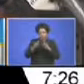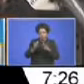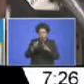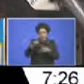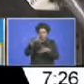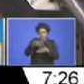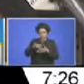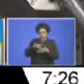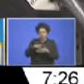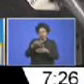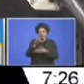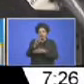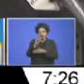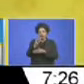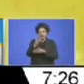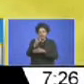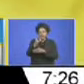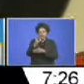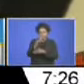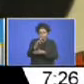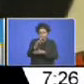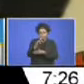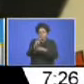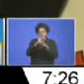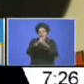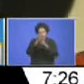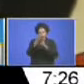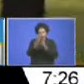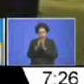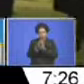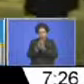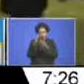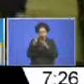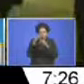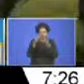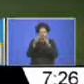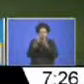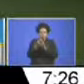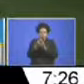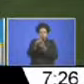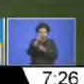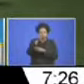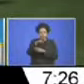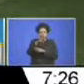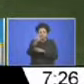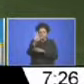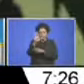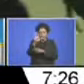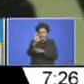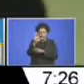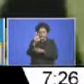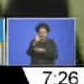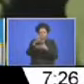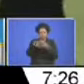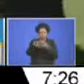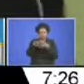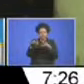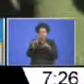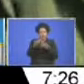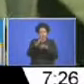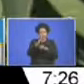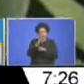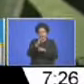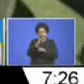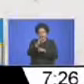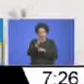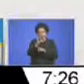in a Kalik created environment. Participating groups will receive a $2,500 donation from Kalik and